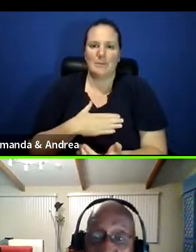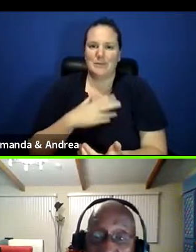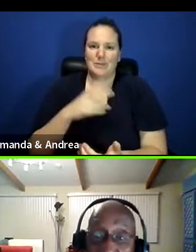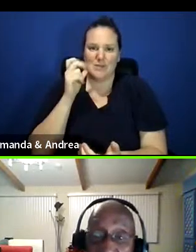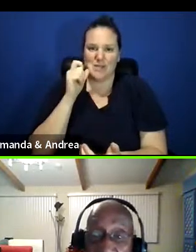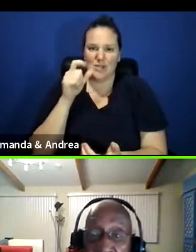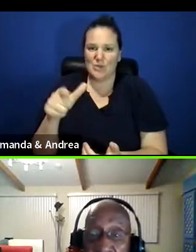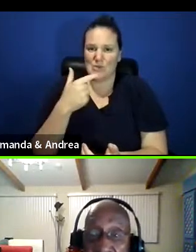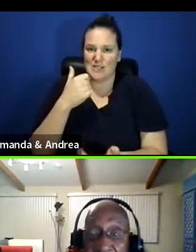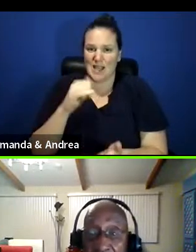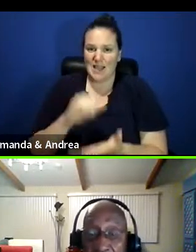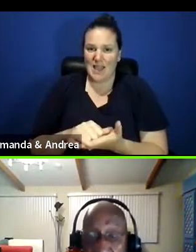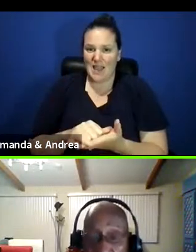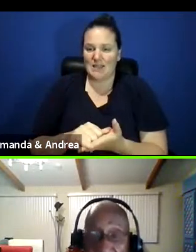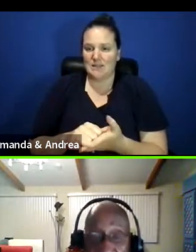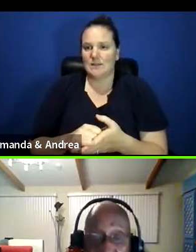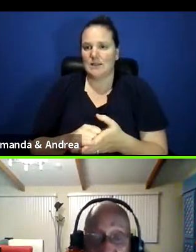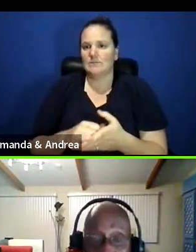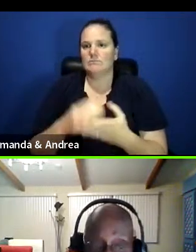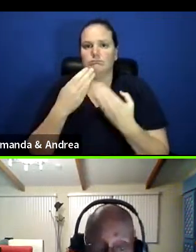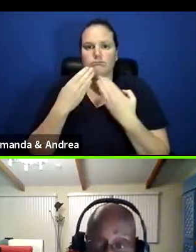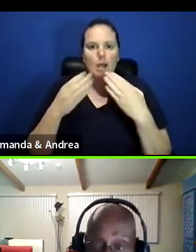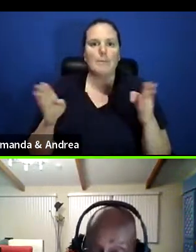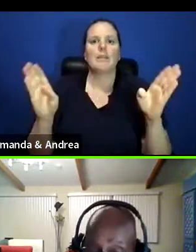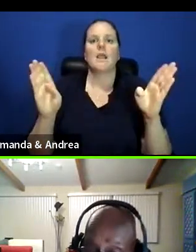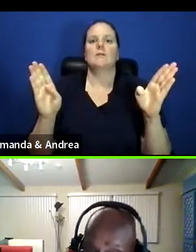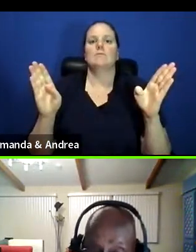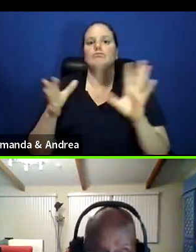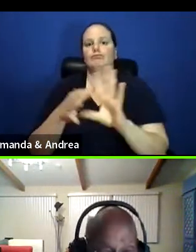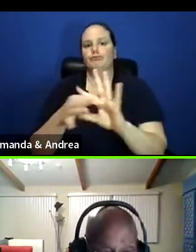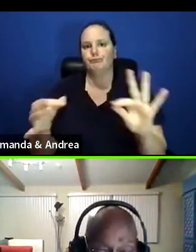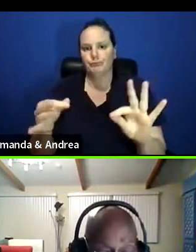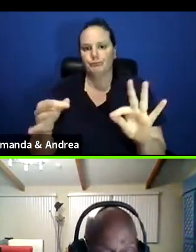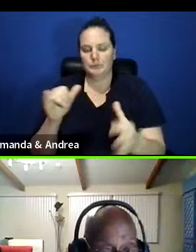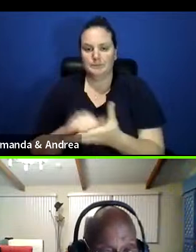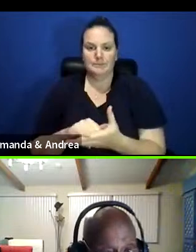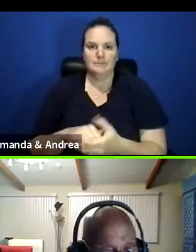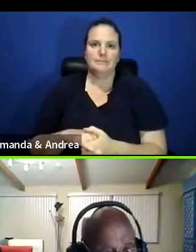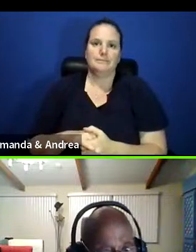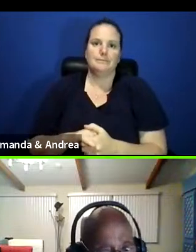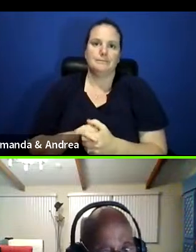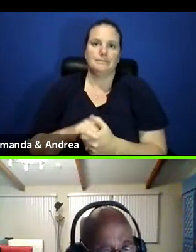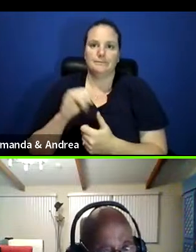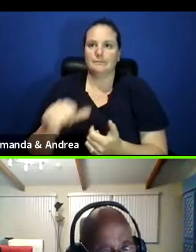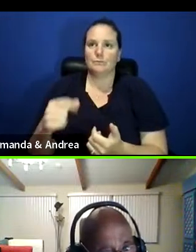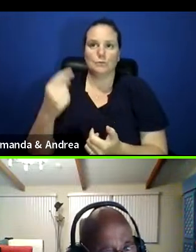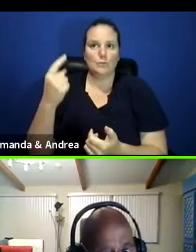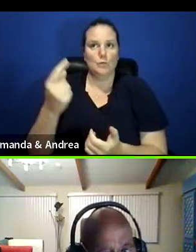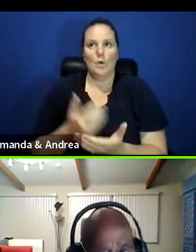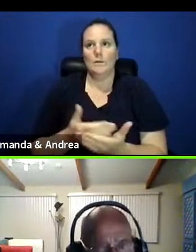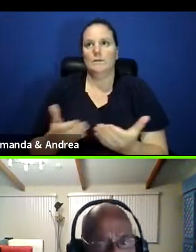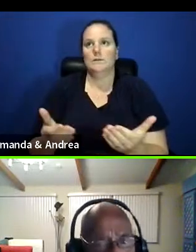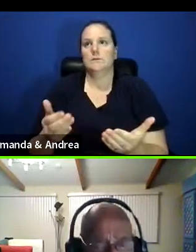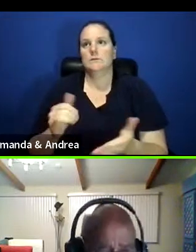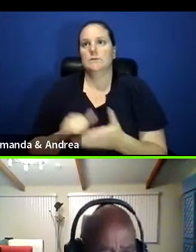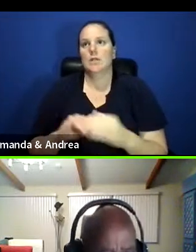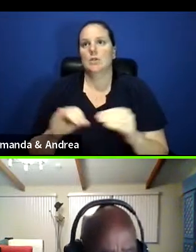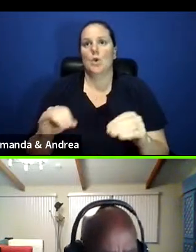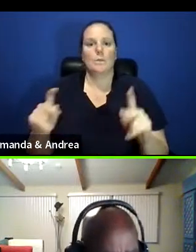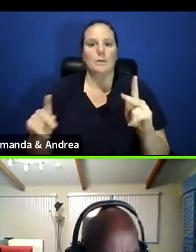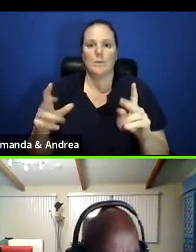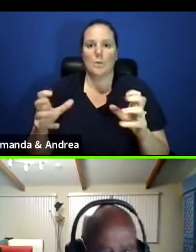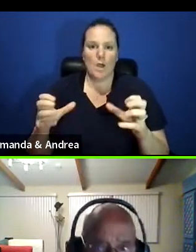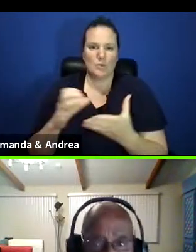say it and to say it publicly, because I just think it's one of the things that nobody want to